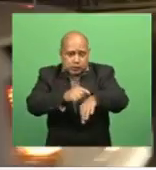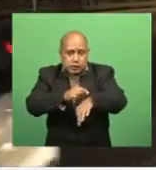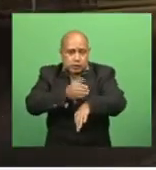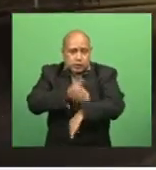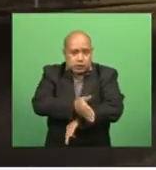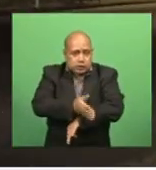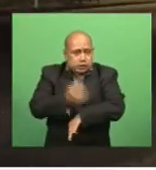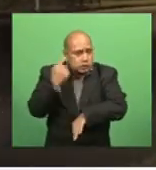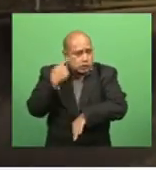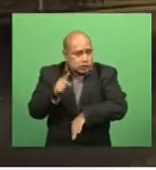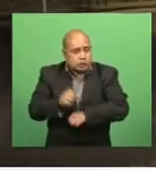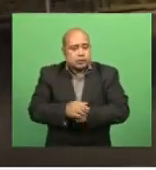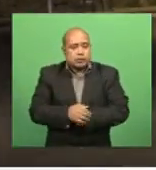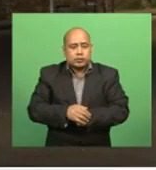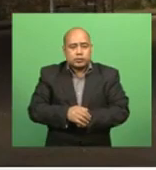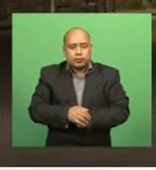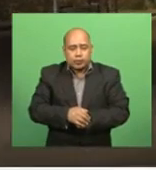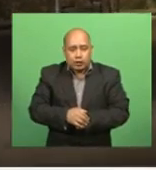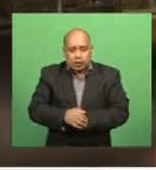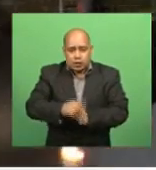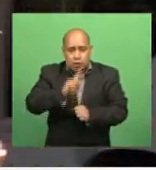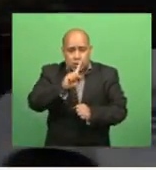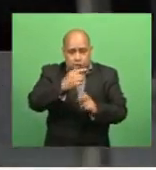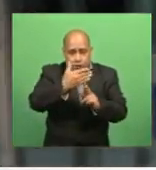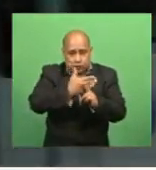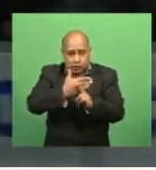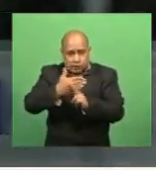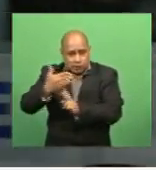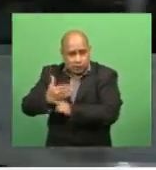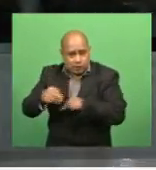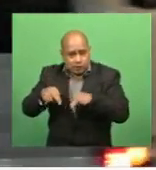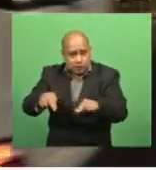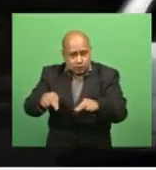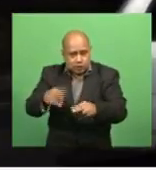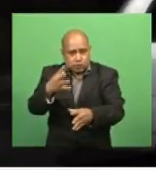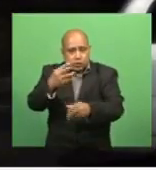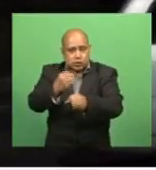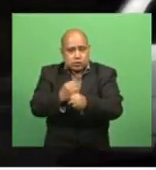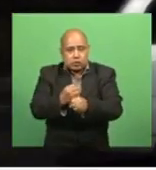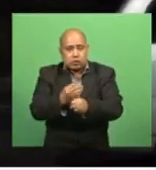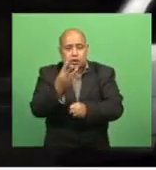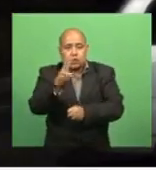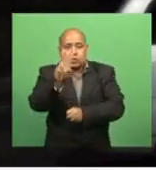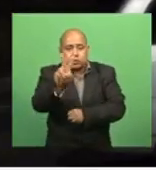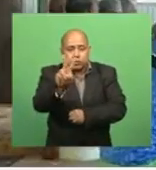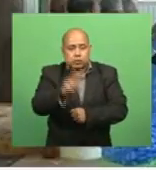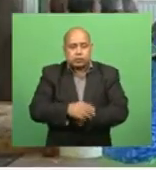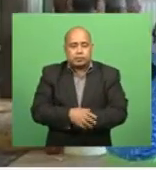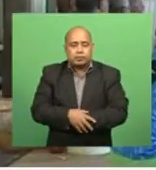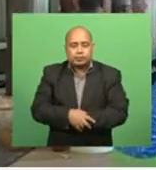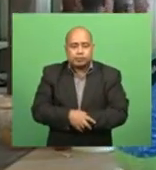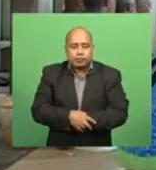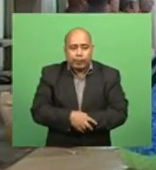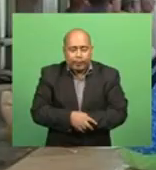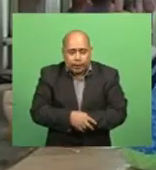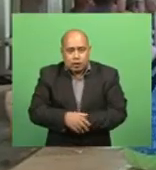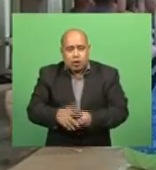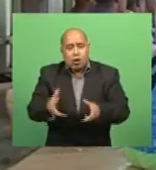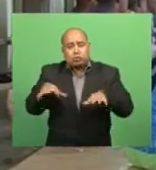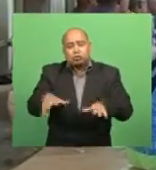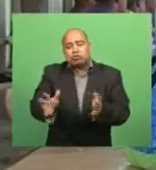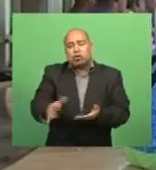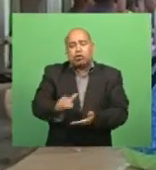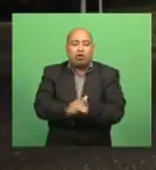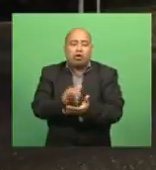the Eastern Division. The Southern Division recorded 32 breaches of social gathering, the North 10 and 6 in the West. 13